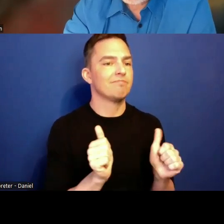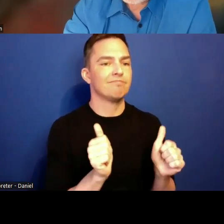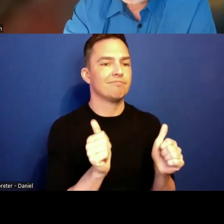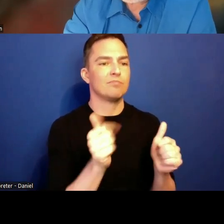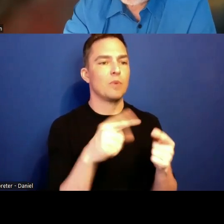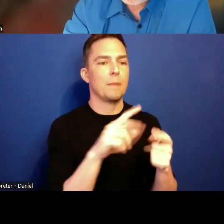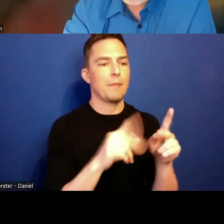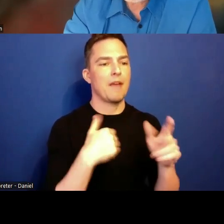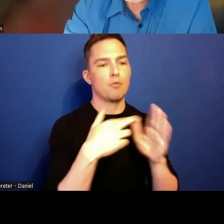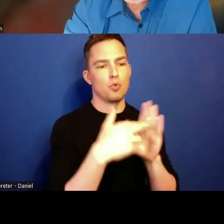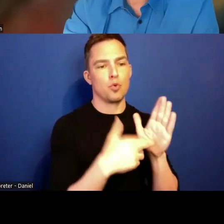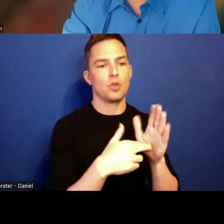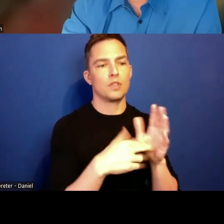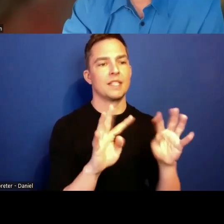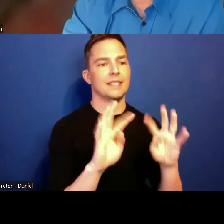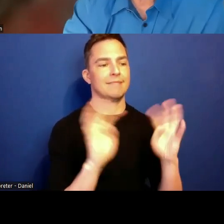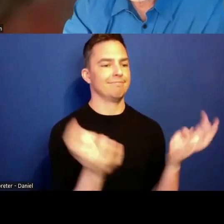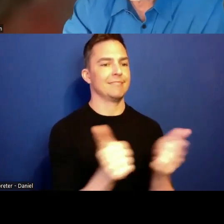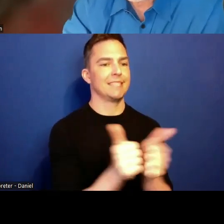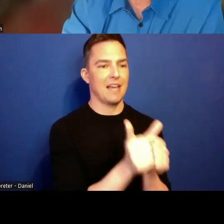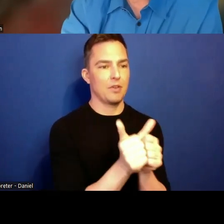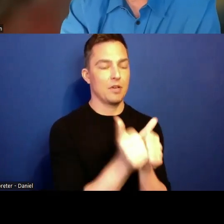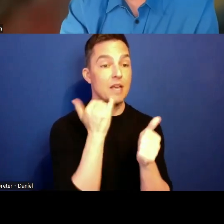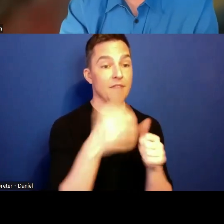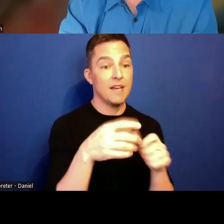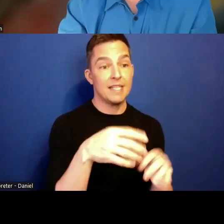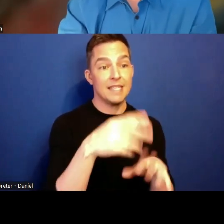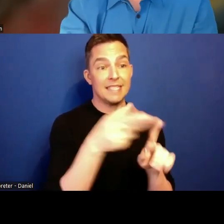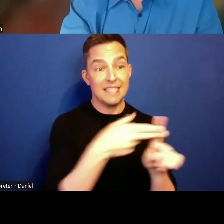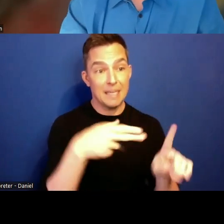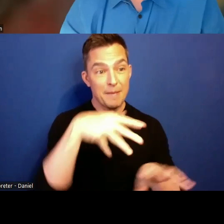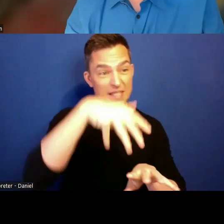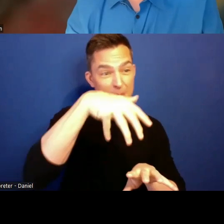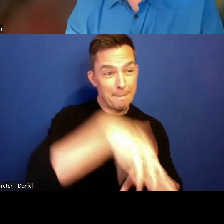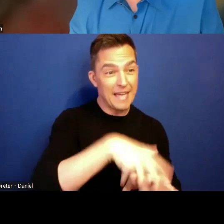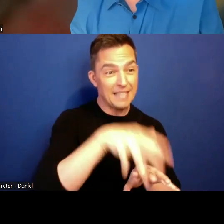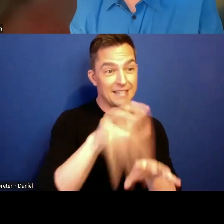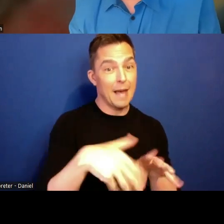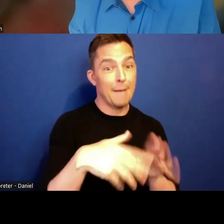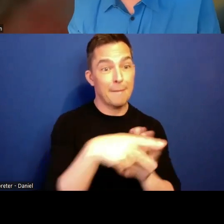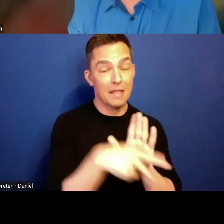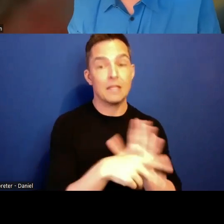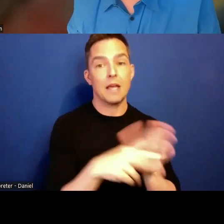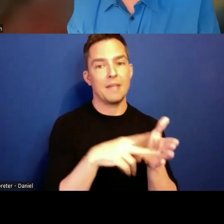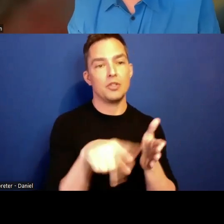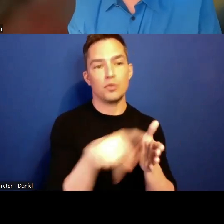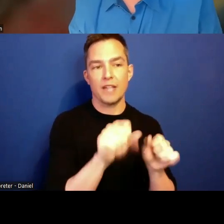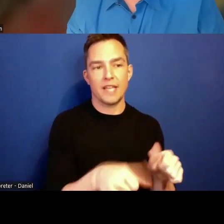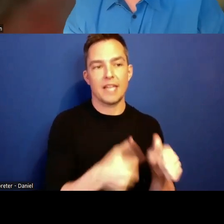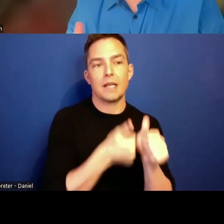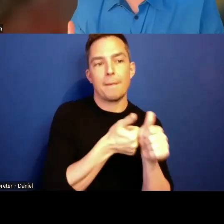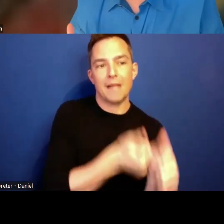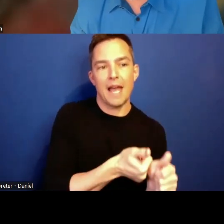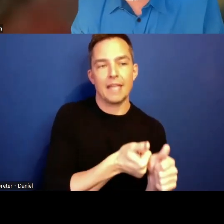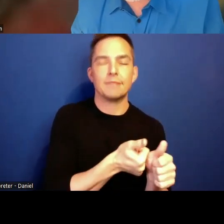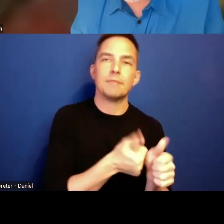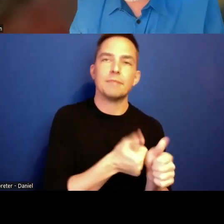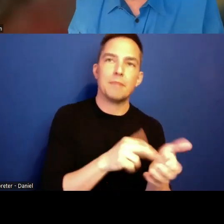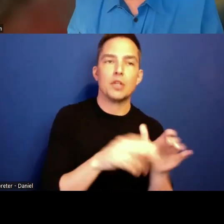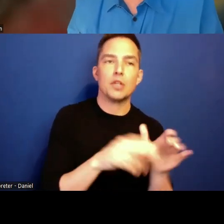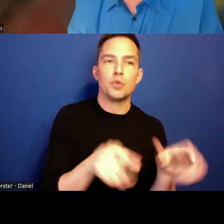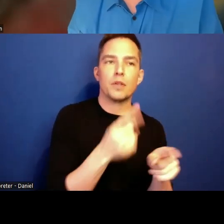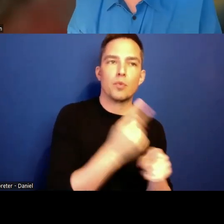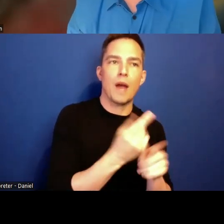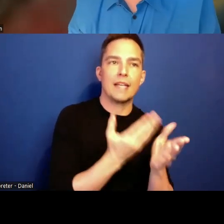together. If stigma is embedded in policy, that means that you can be compliant, i.e. doing the right